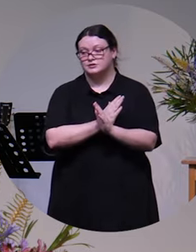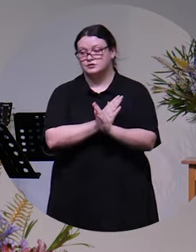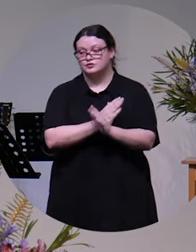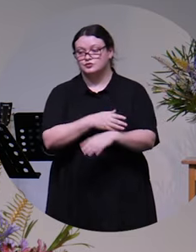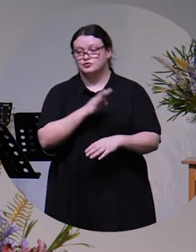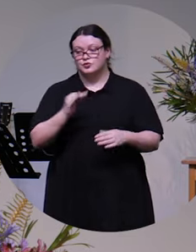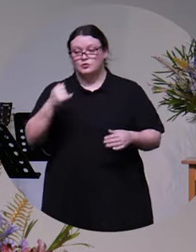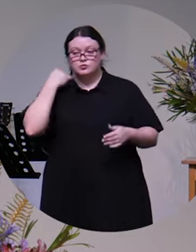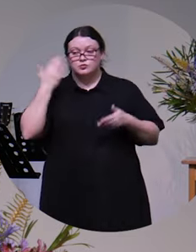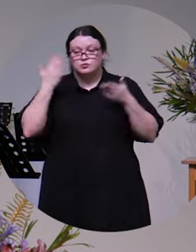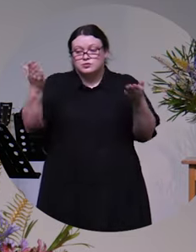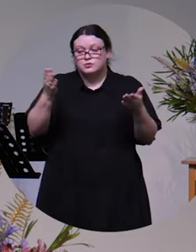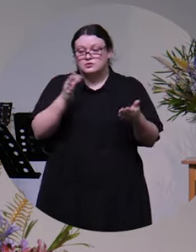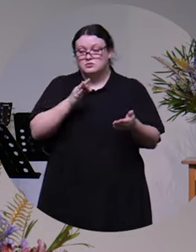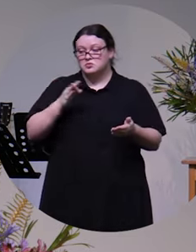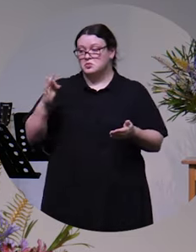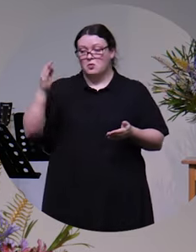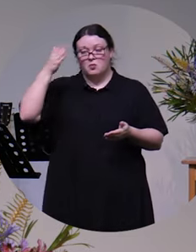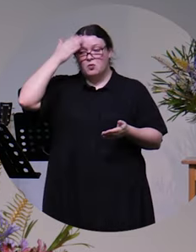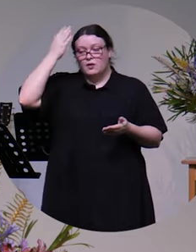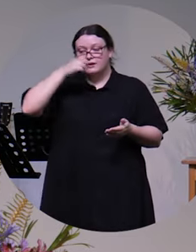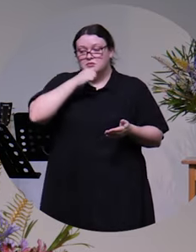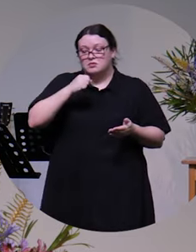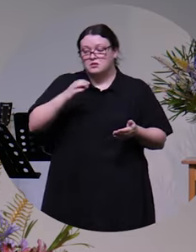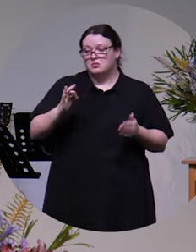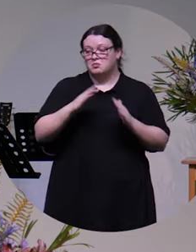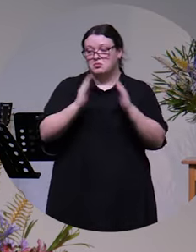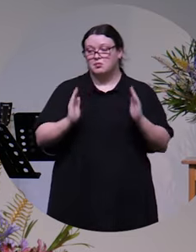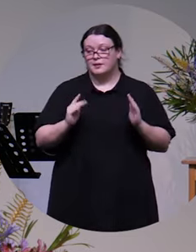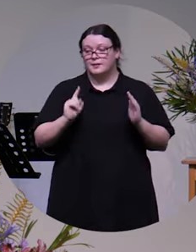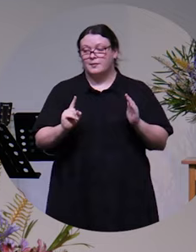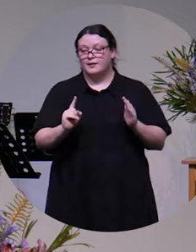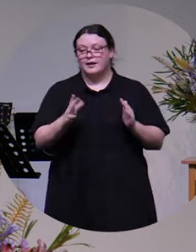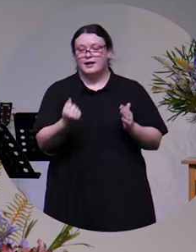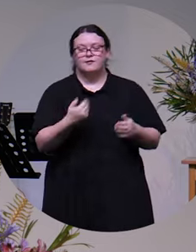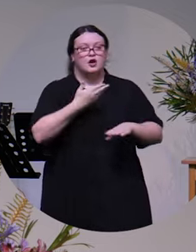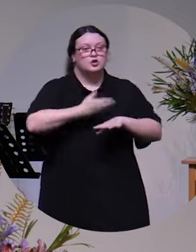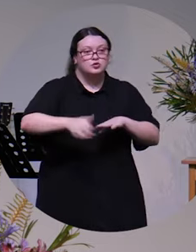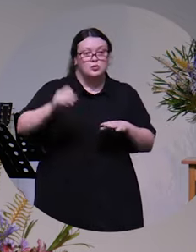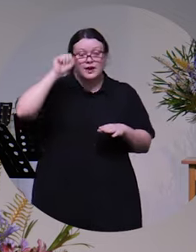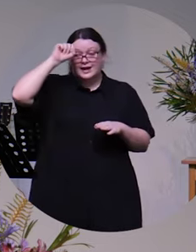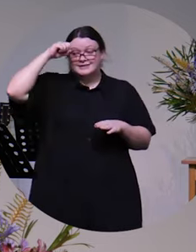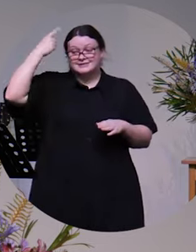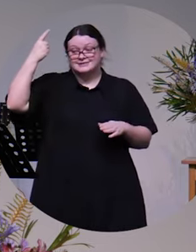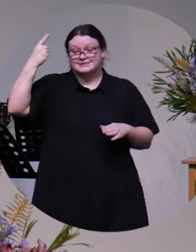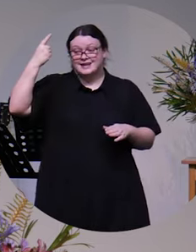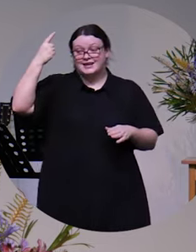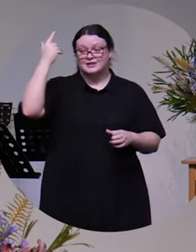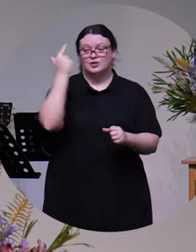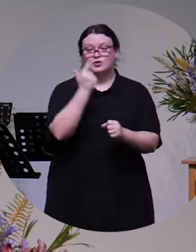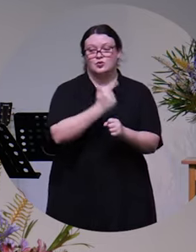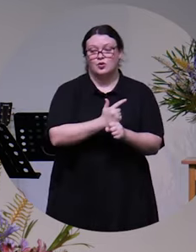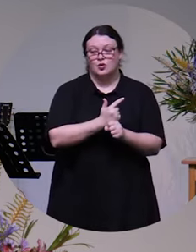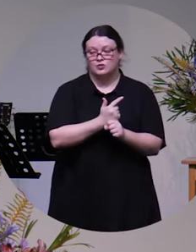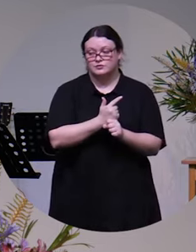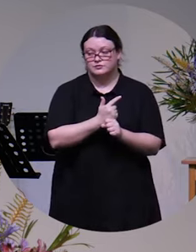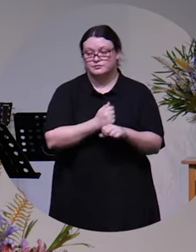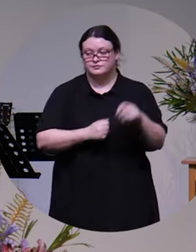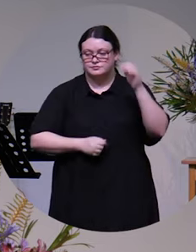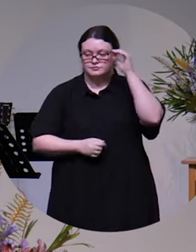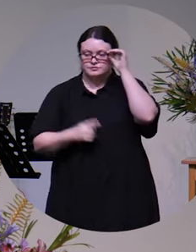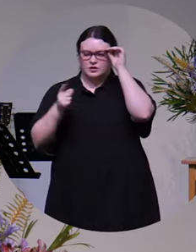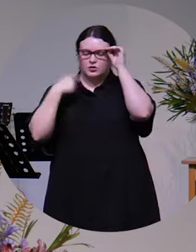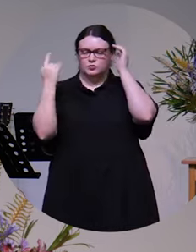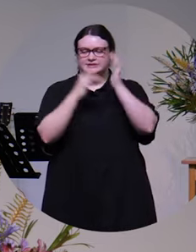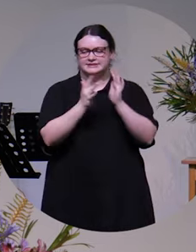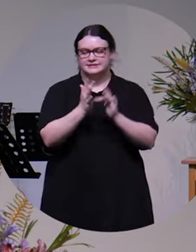then introduces a radically new terminology. The Koine Greek writer of John's Gospel wrote, In the